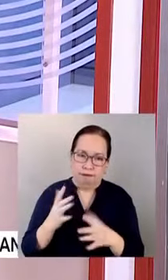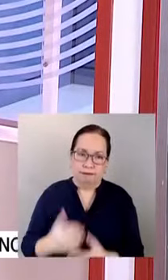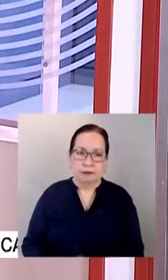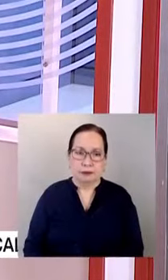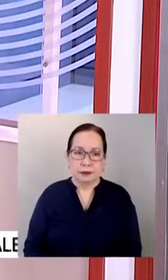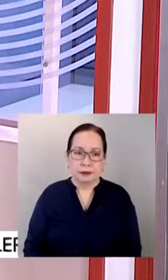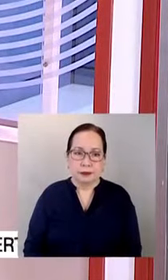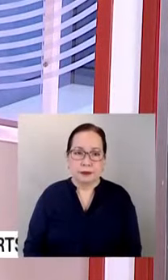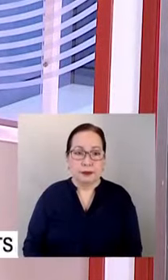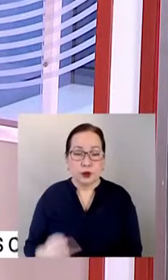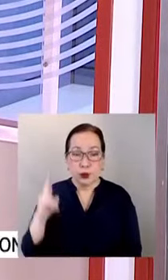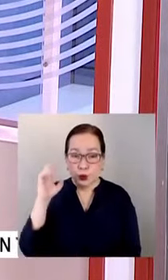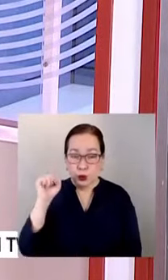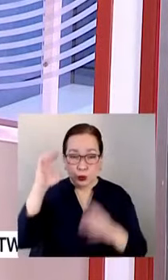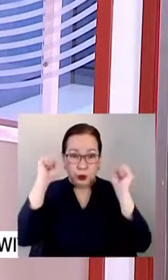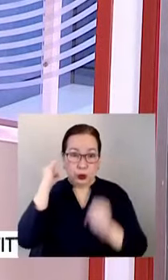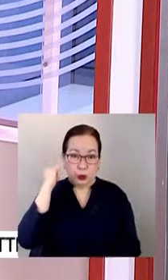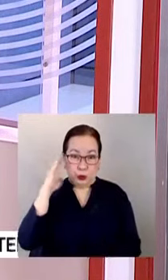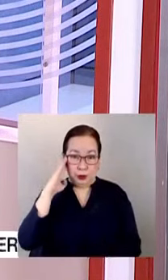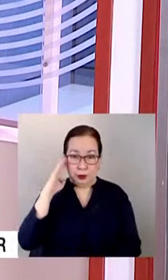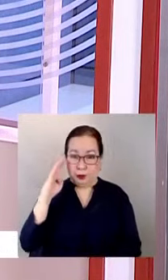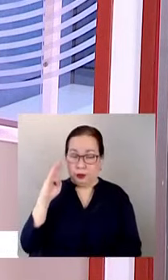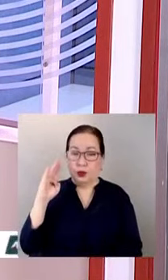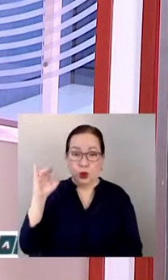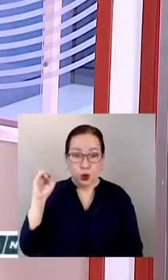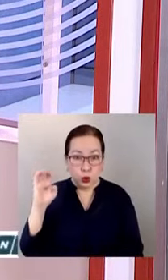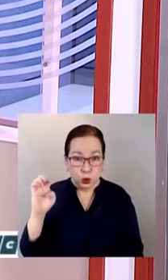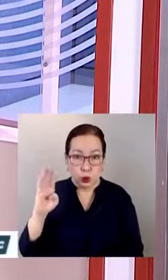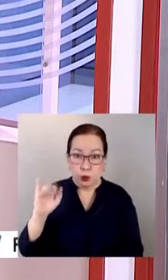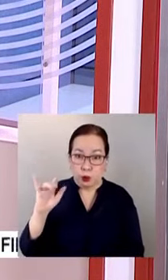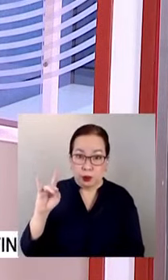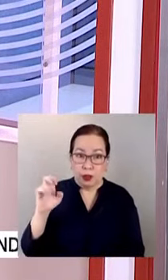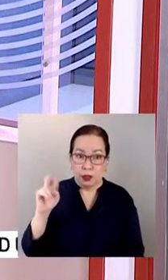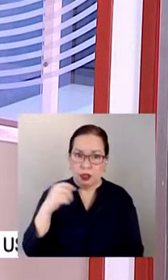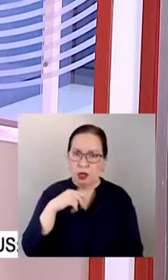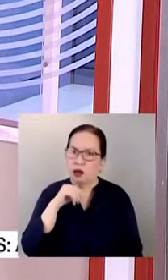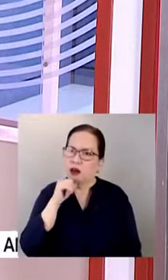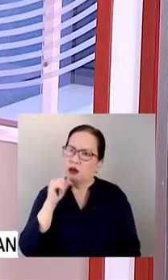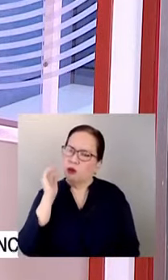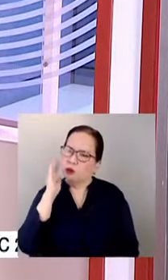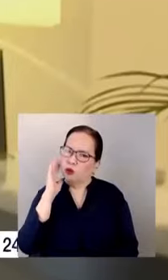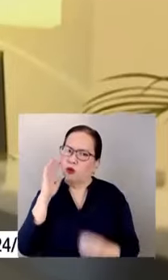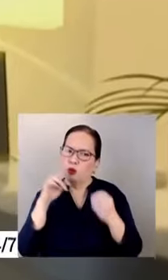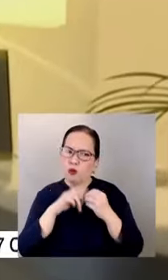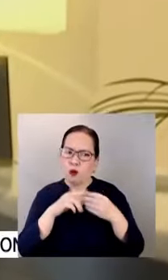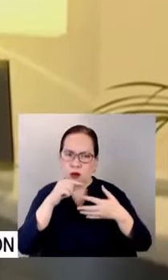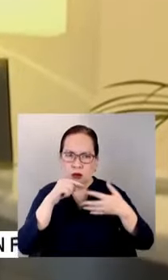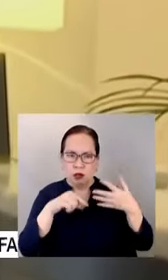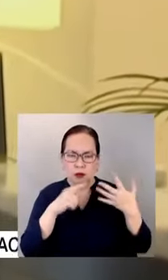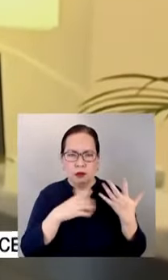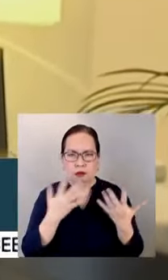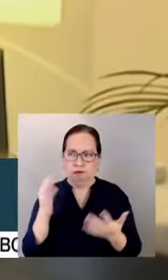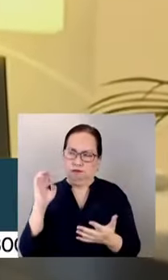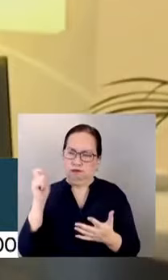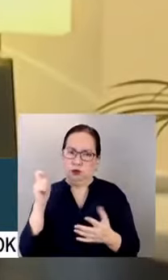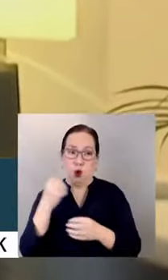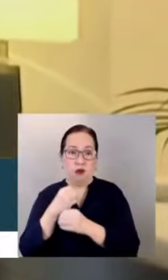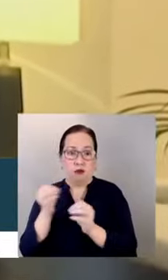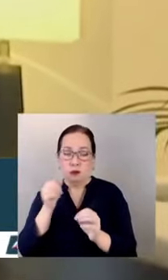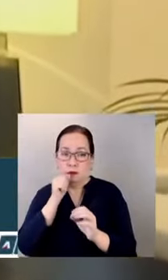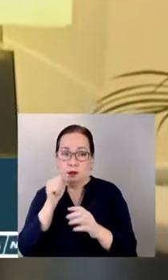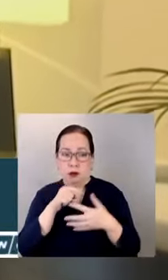U.S. President Joe Biden says he is unaware of the contents of classified documents found in his former private office. The files during